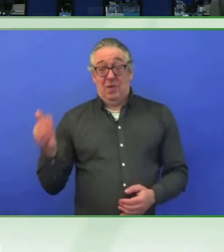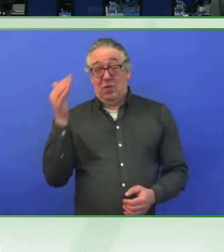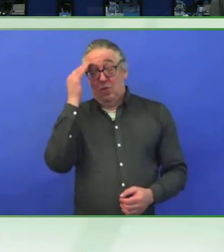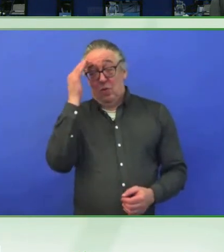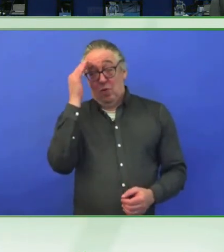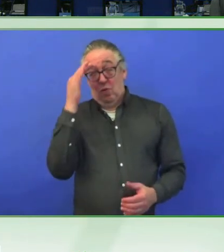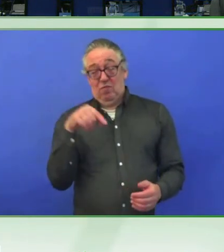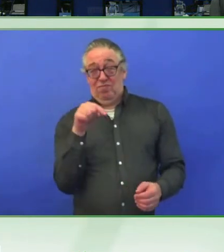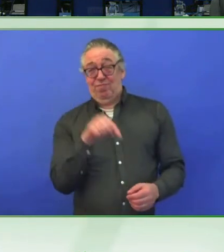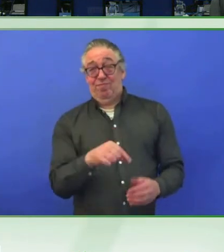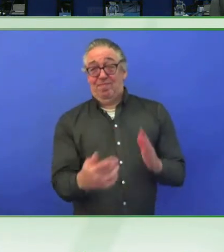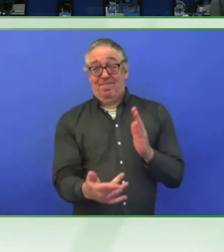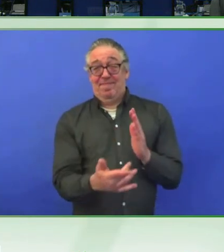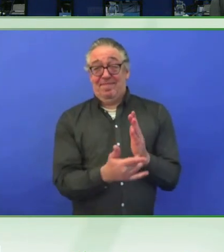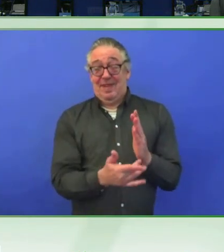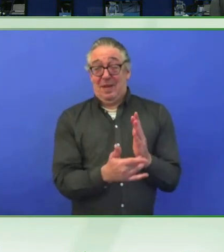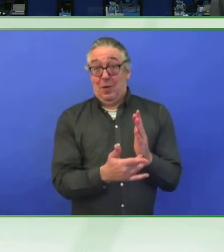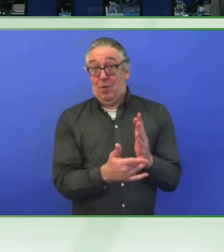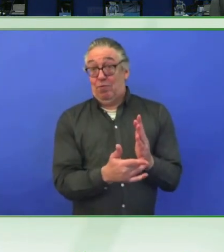of getting.